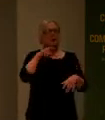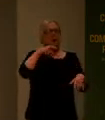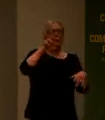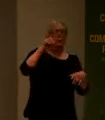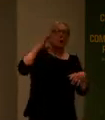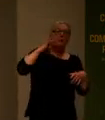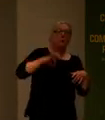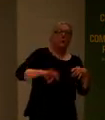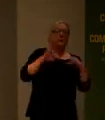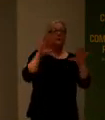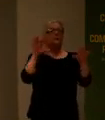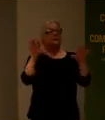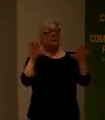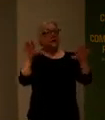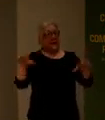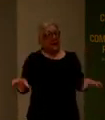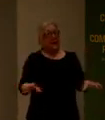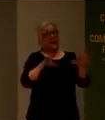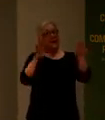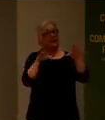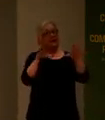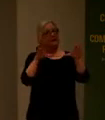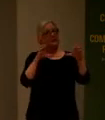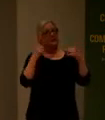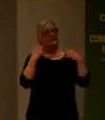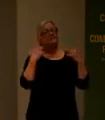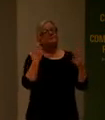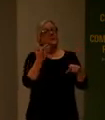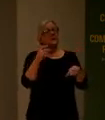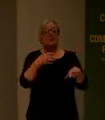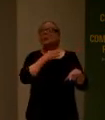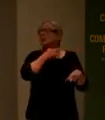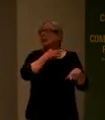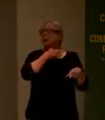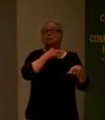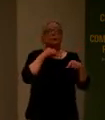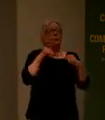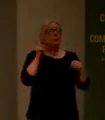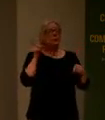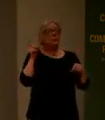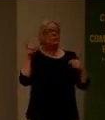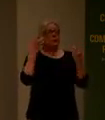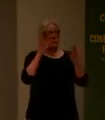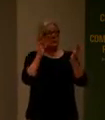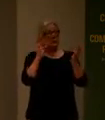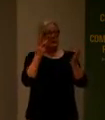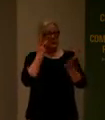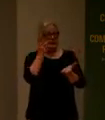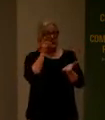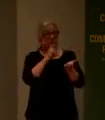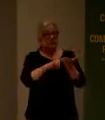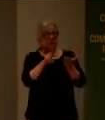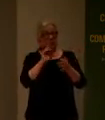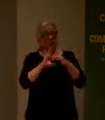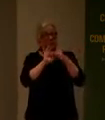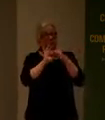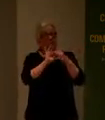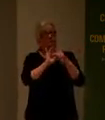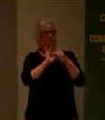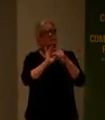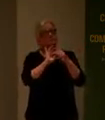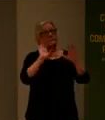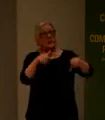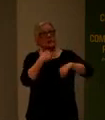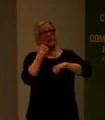that have evidence base behind them. But I'm curious if you've seen research specifically on implementing this